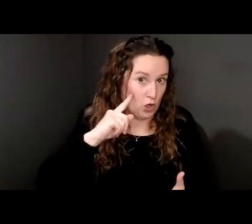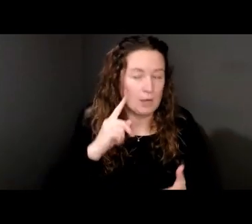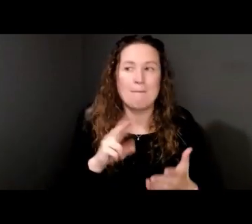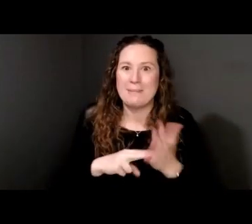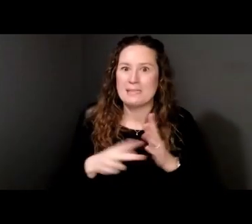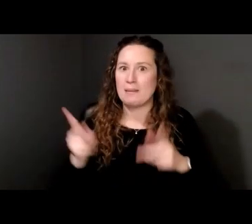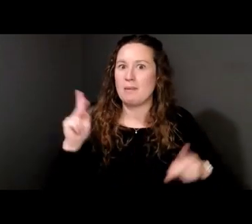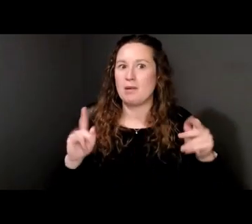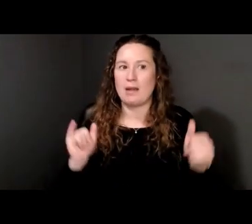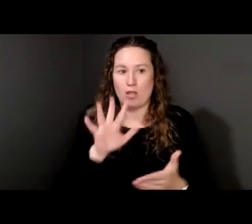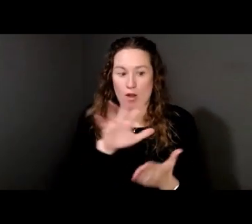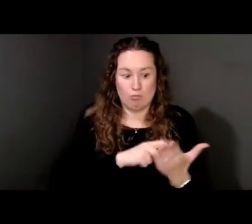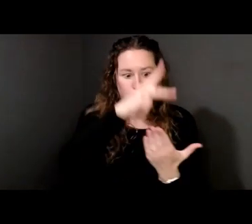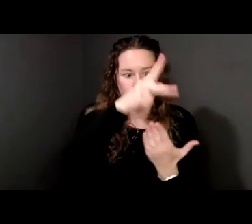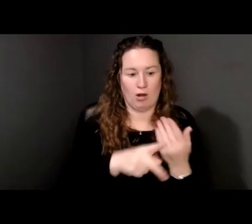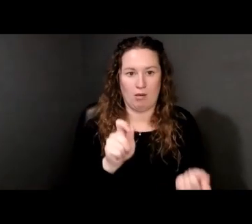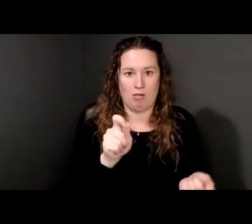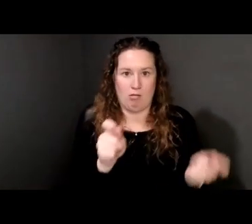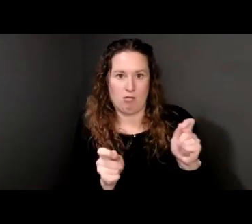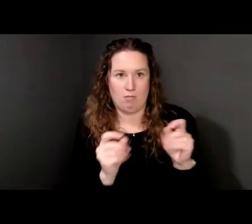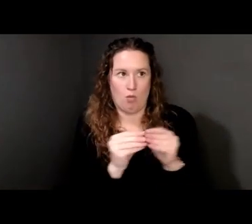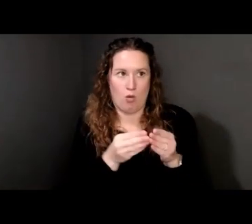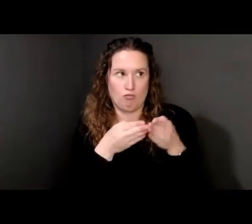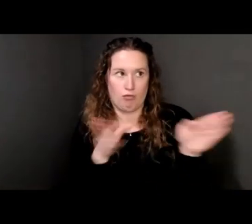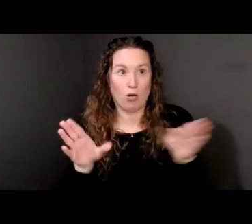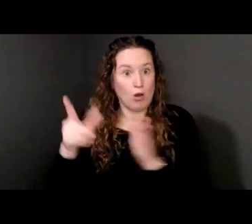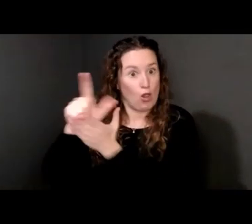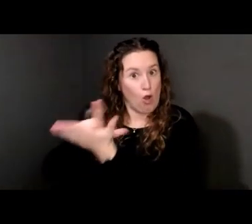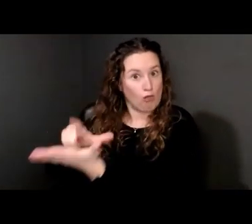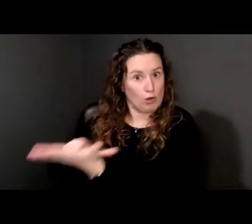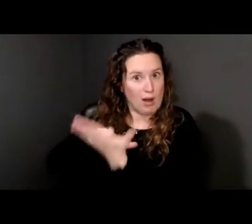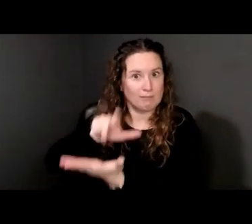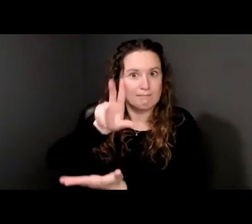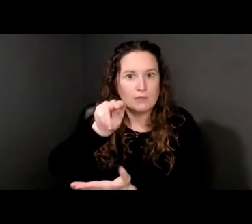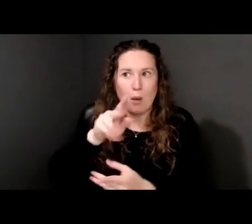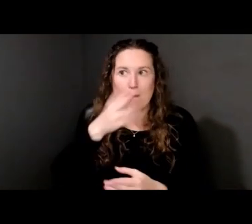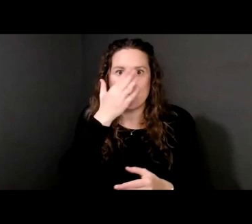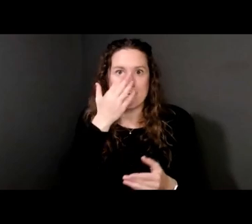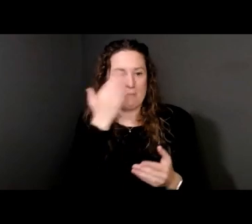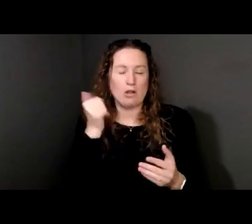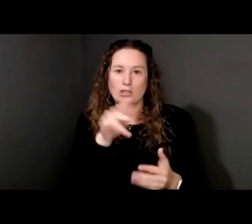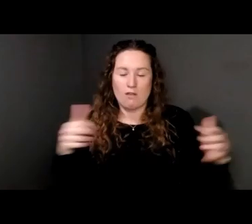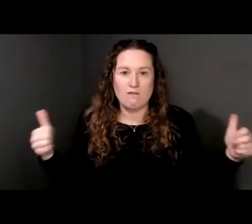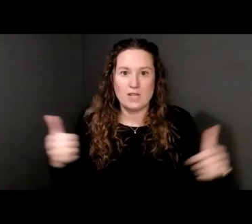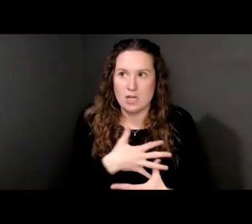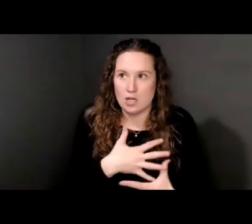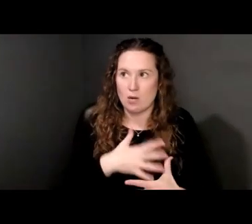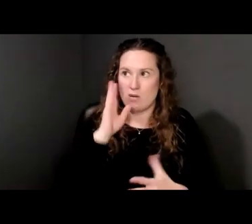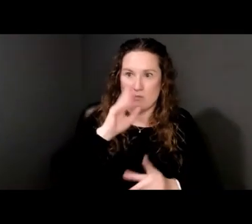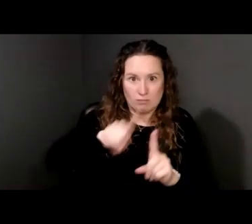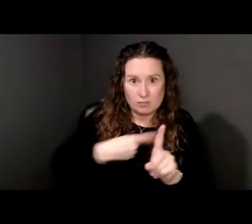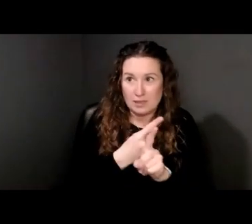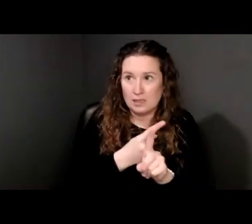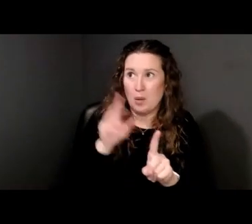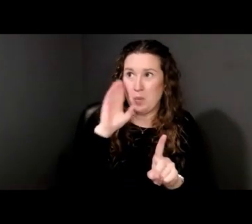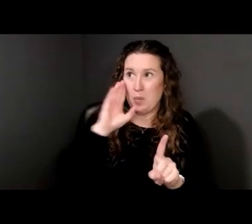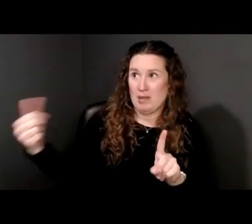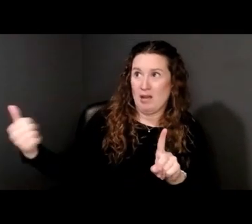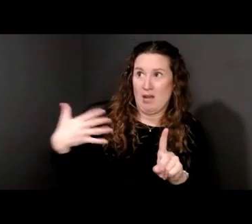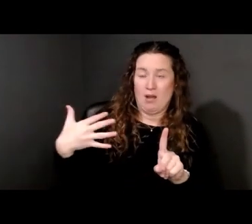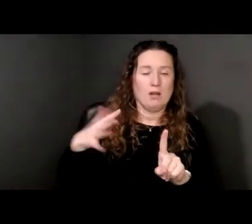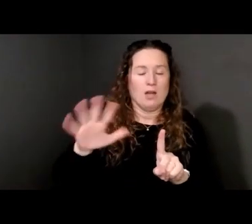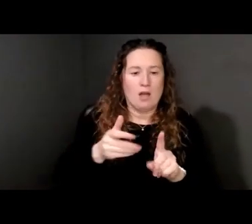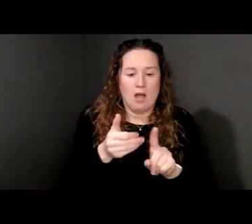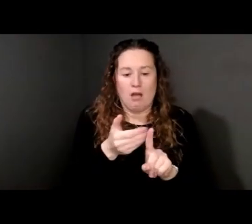more broad. These changes not required by law, but based on the real fear, the fear of being sued. As a small nonprofit